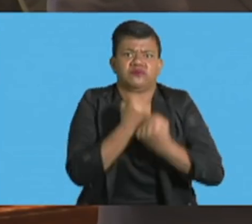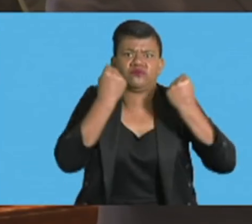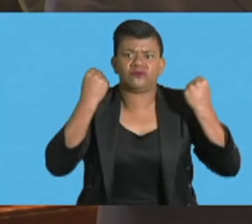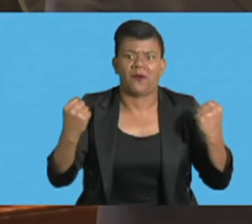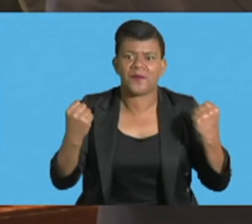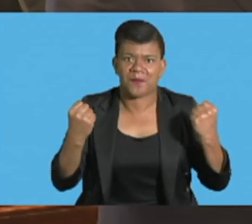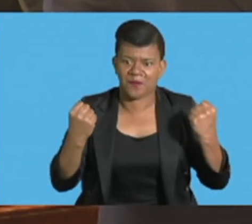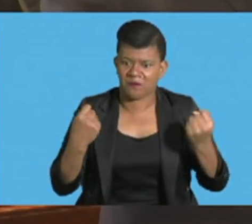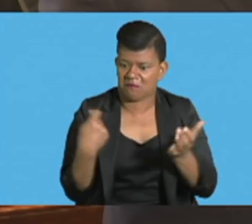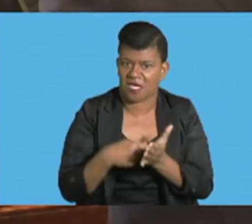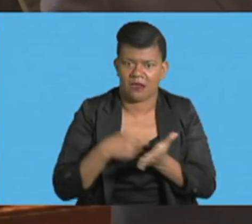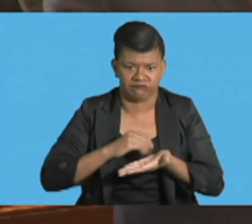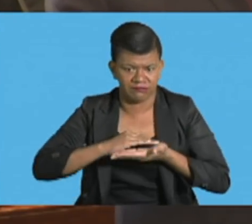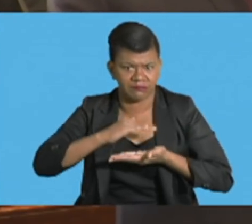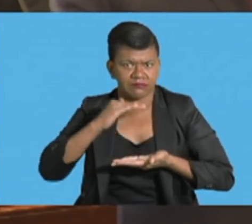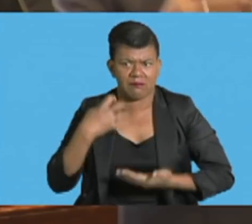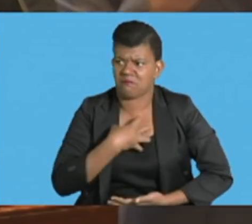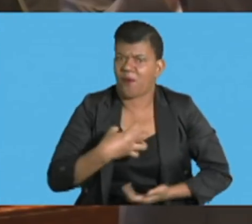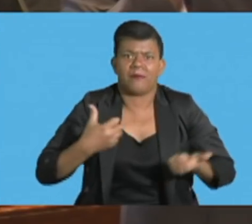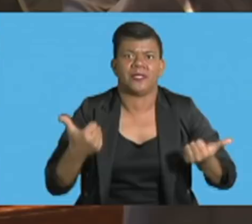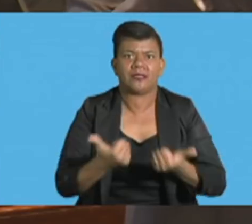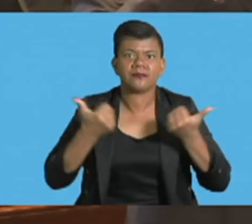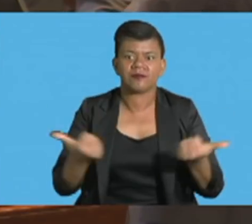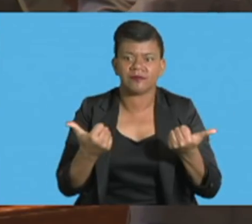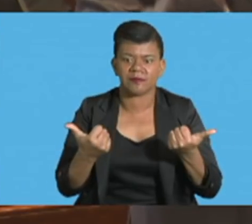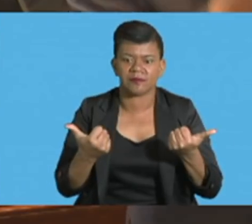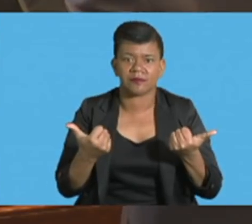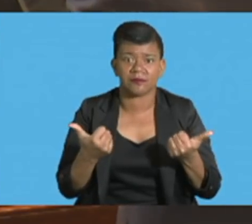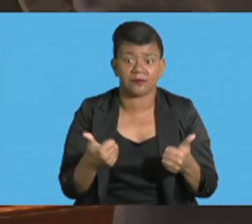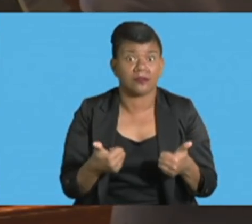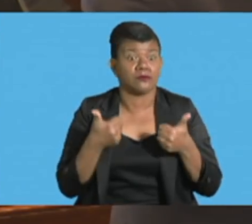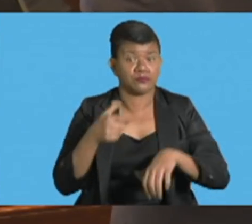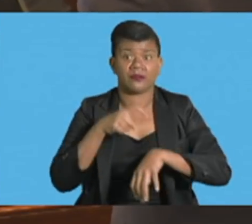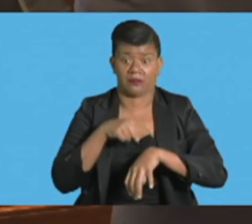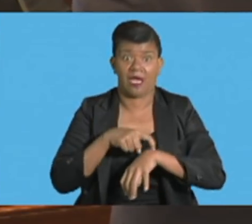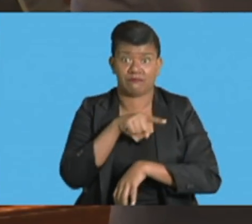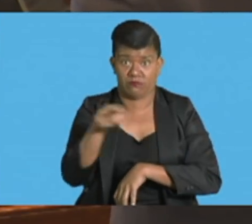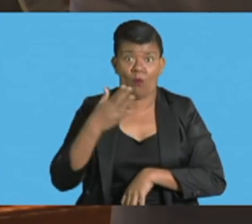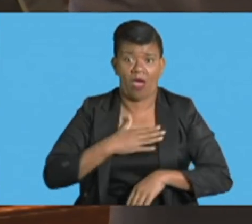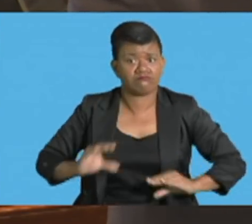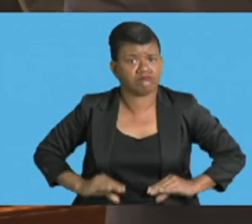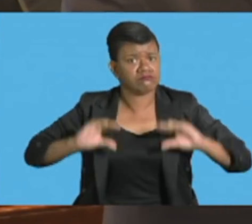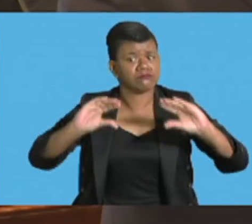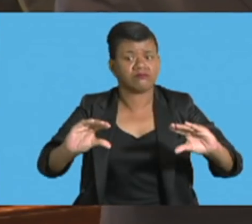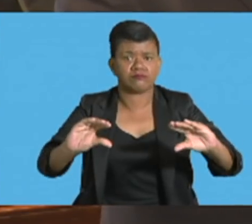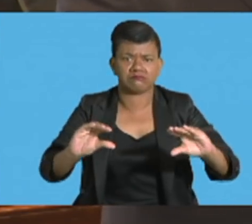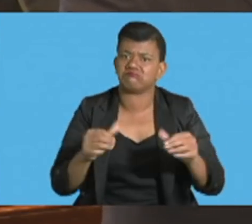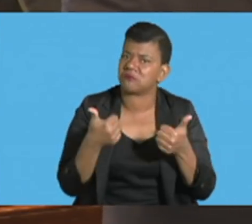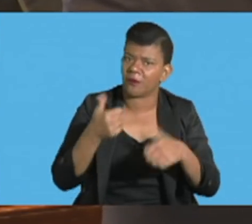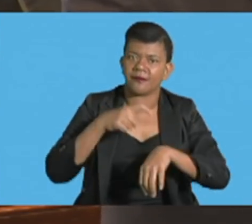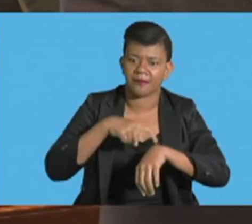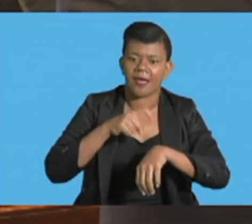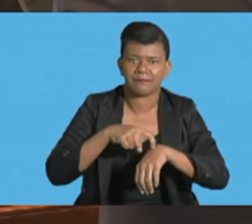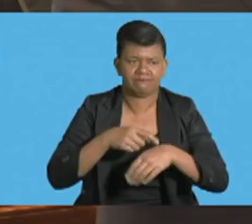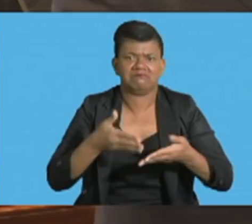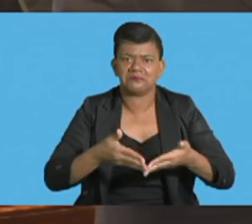sufficient. It is a good time to invest. It is a good time to do business in Fiji